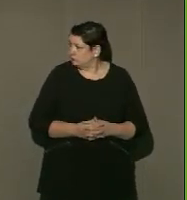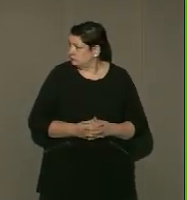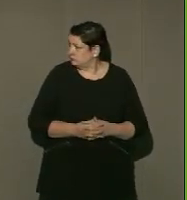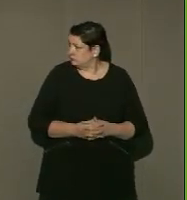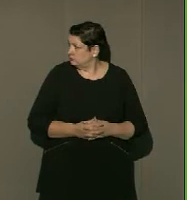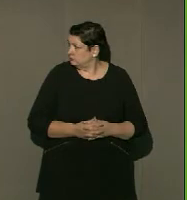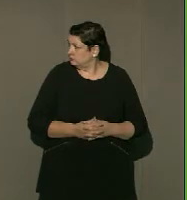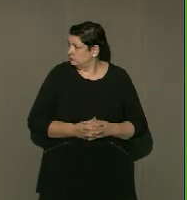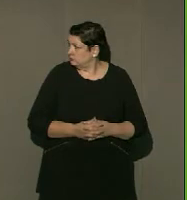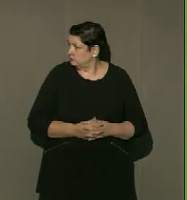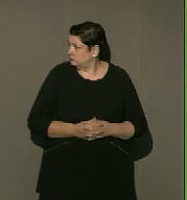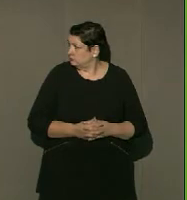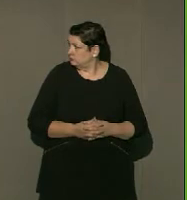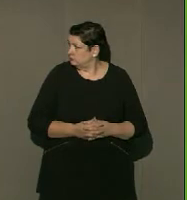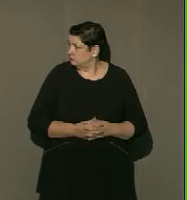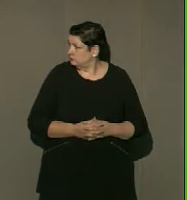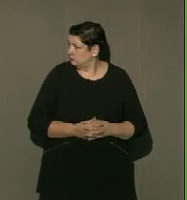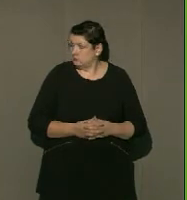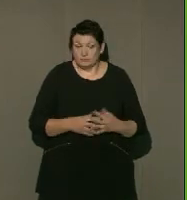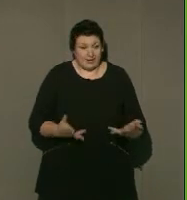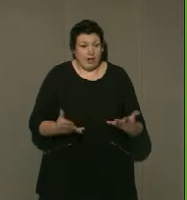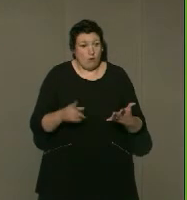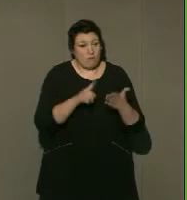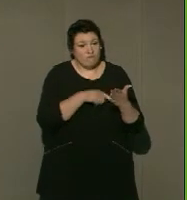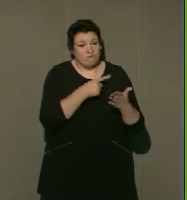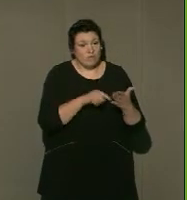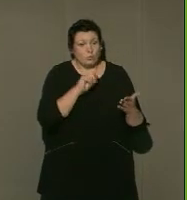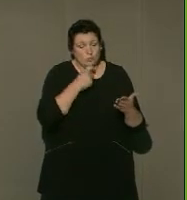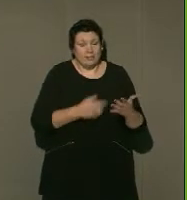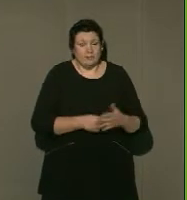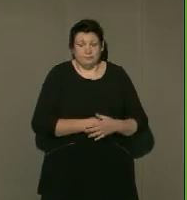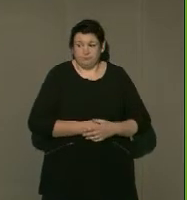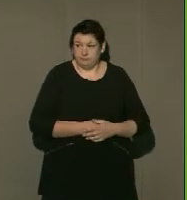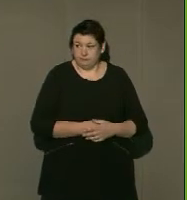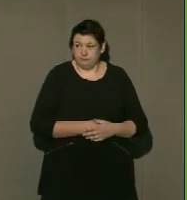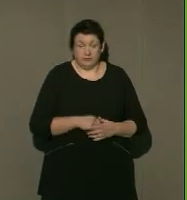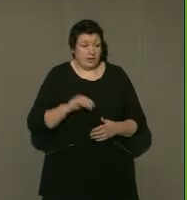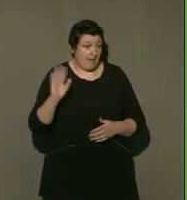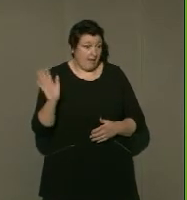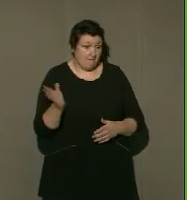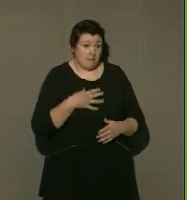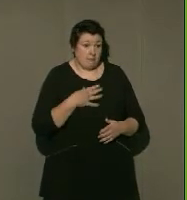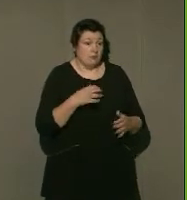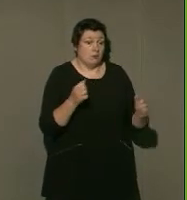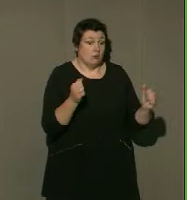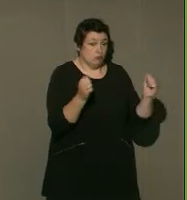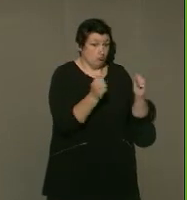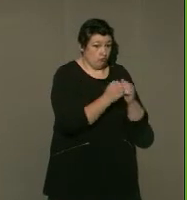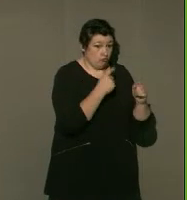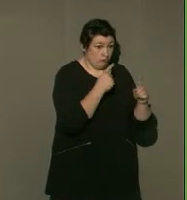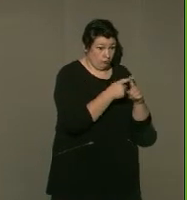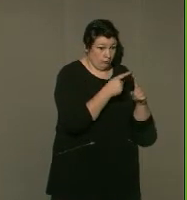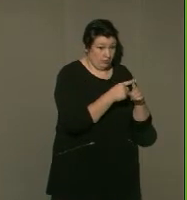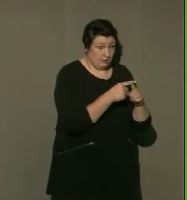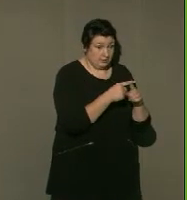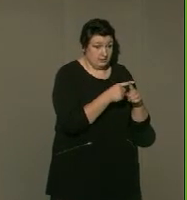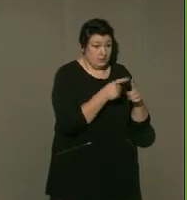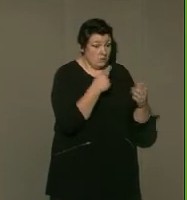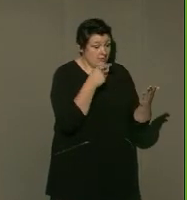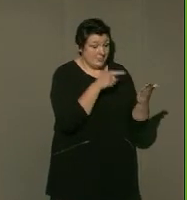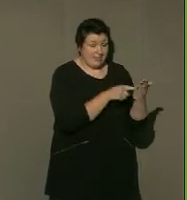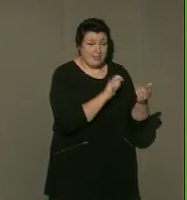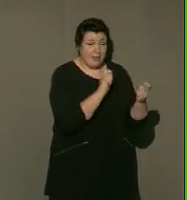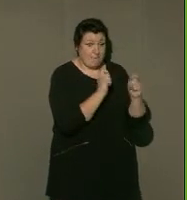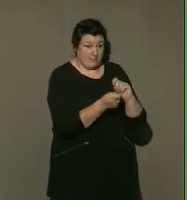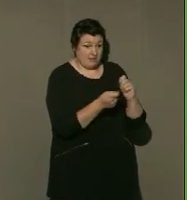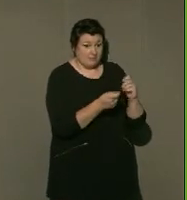Okay, in that case we will move to the vote. All those in favour of ruling that amendment